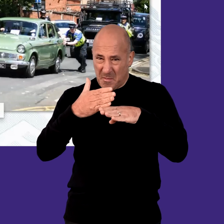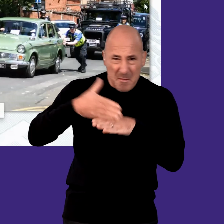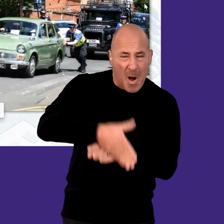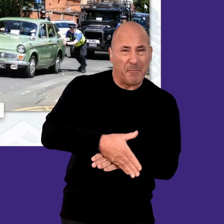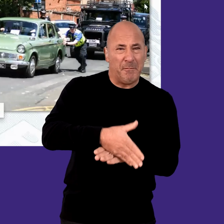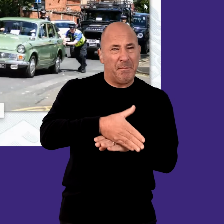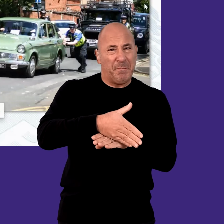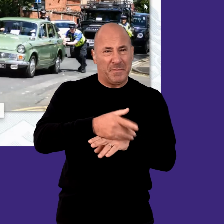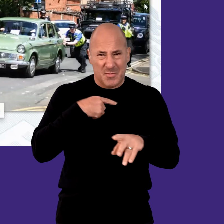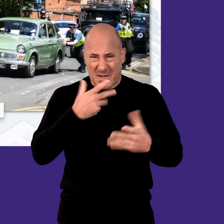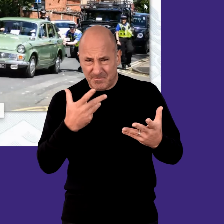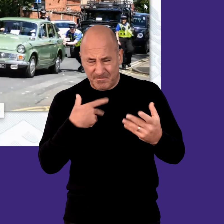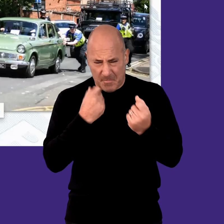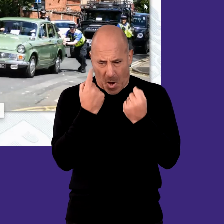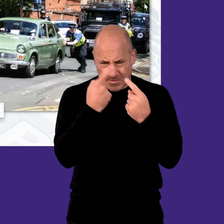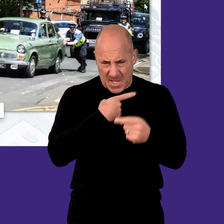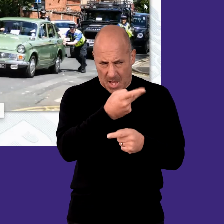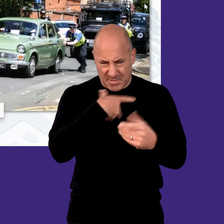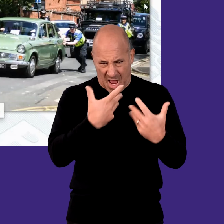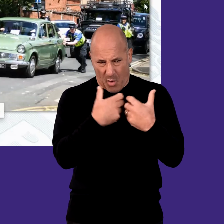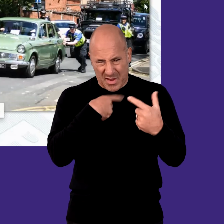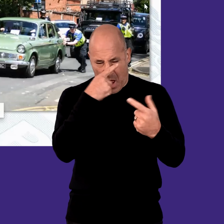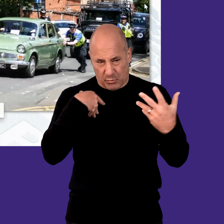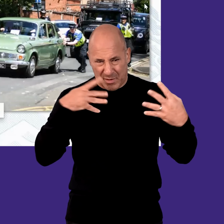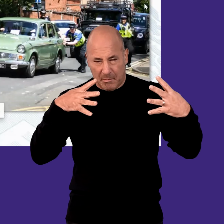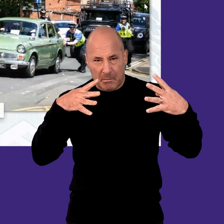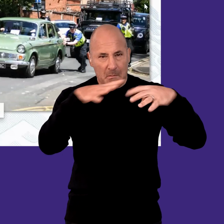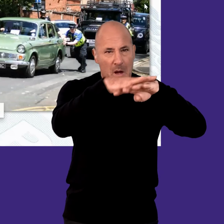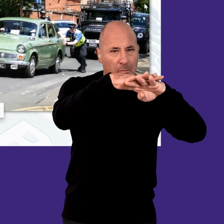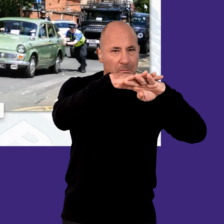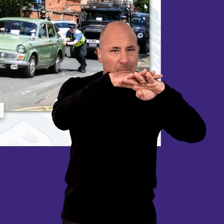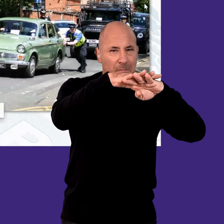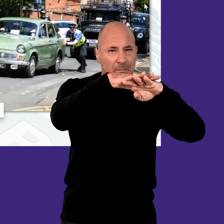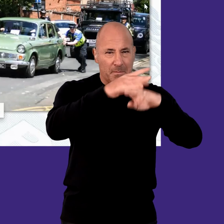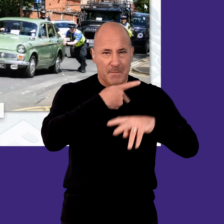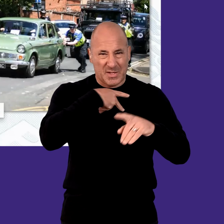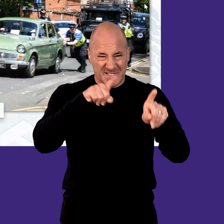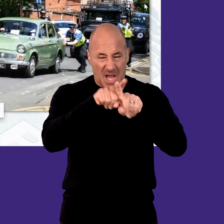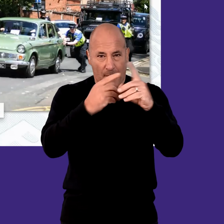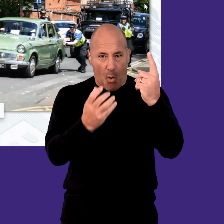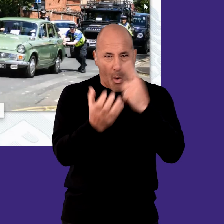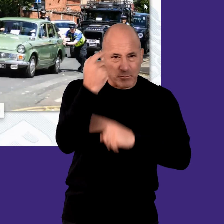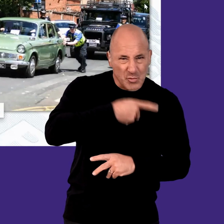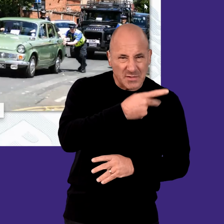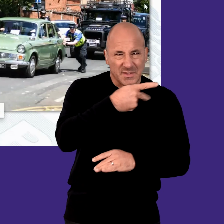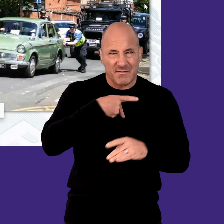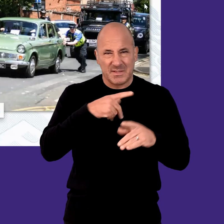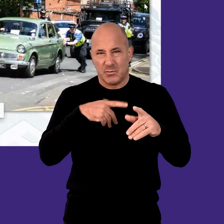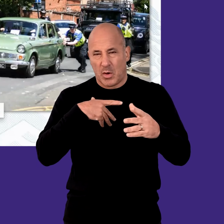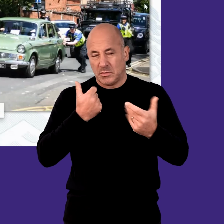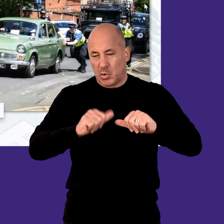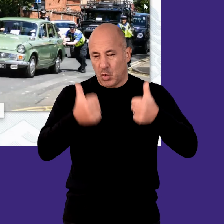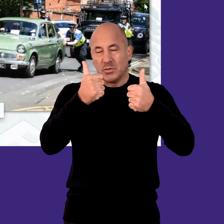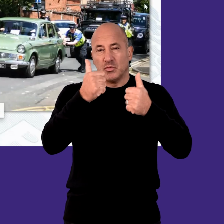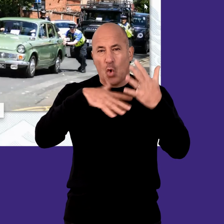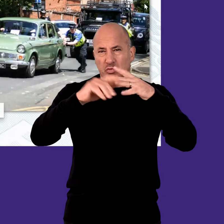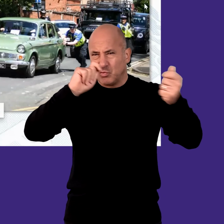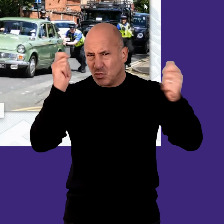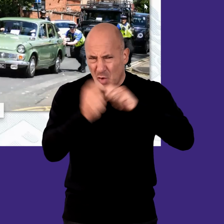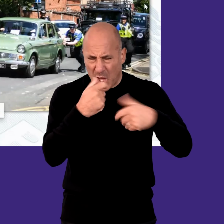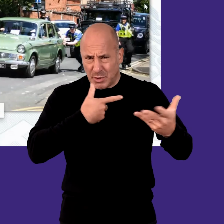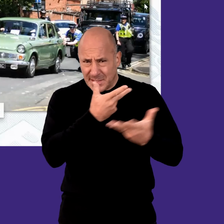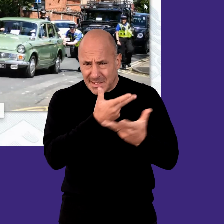even started, there was a real time and effort put into building that understanding of what the crossover was, that we both had the same objectives in terms